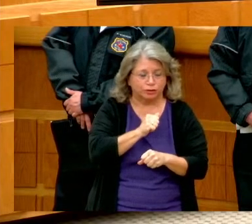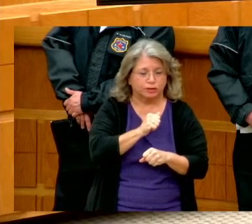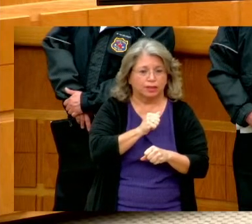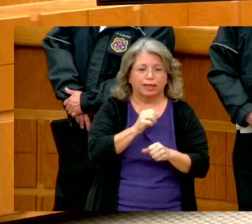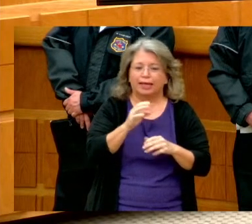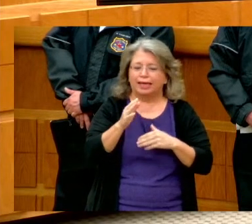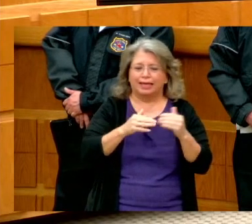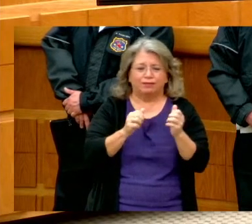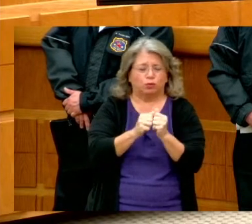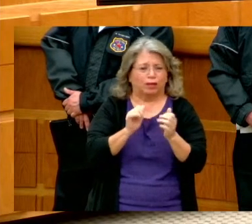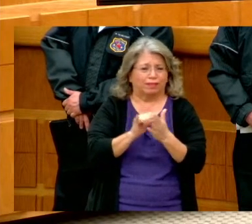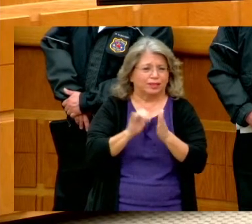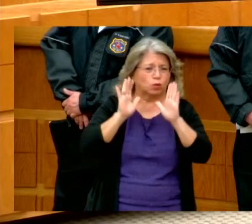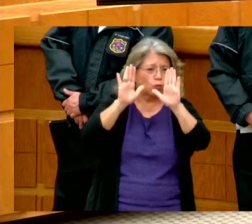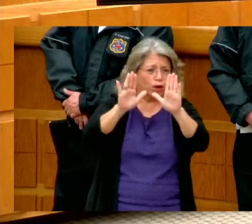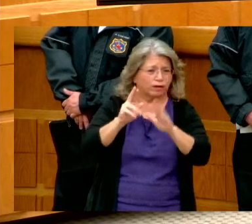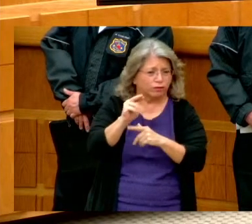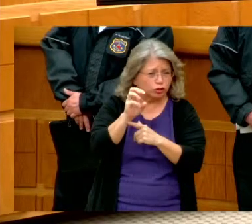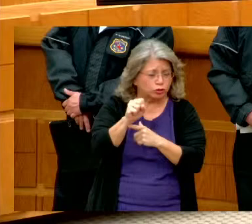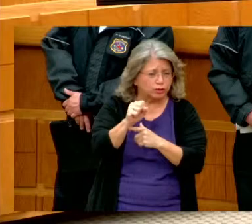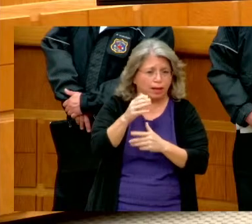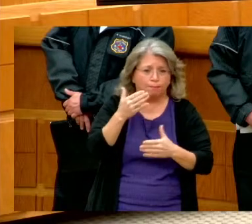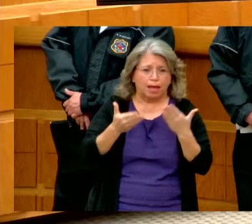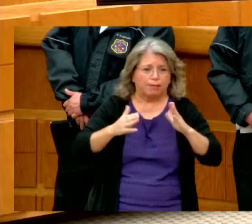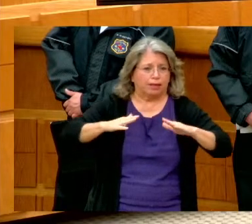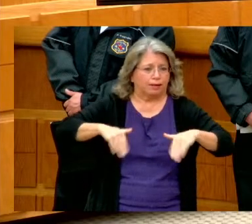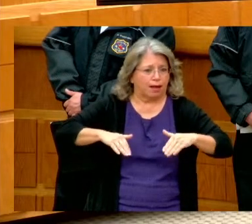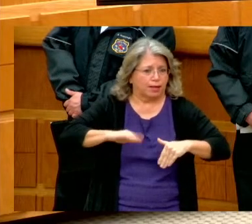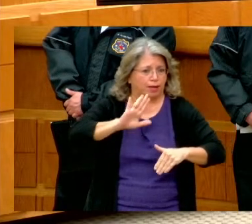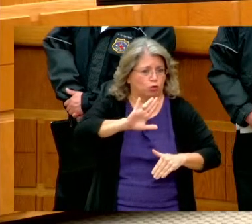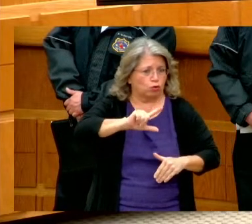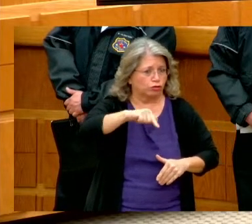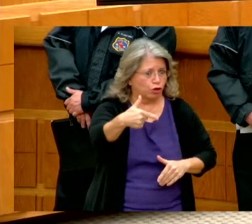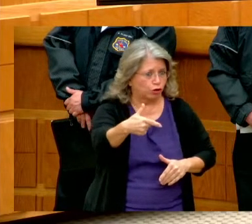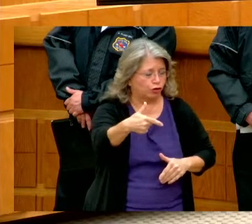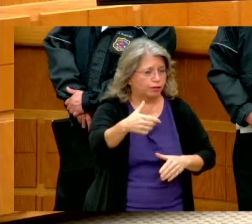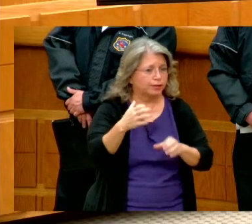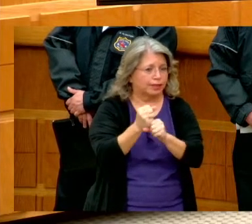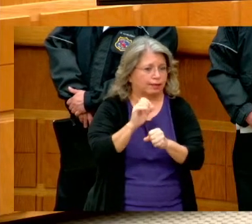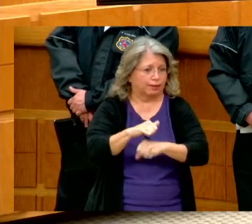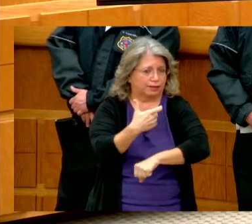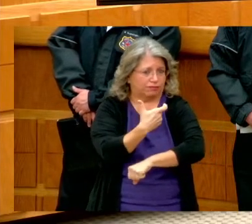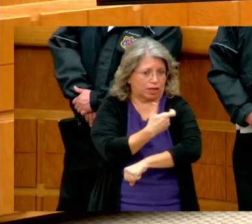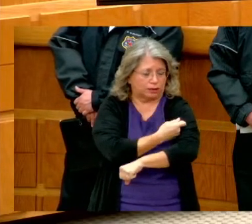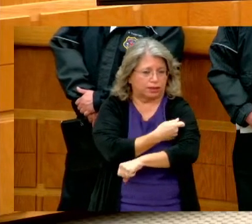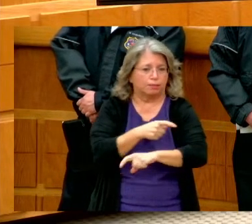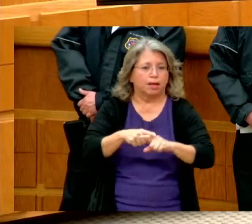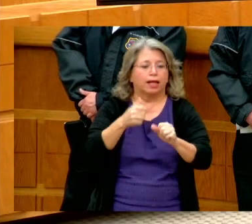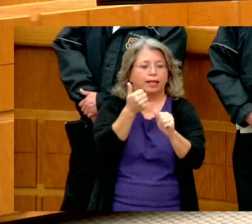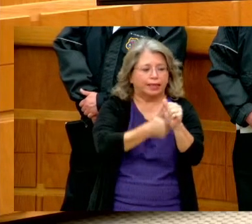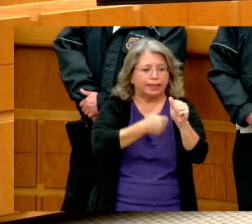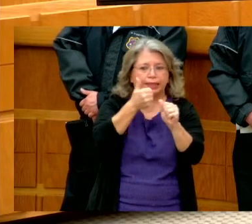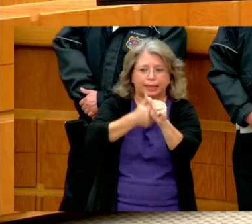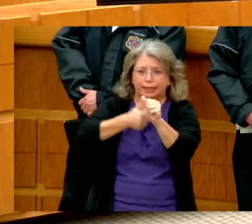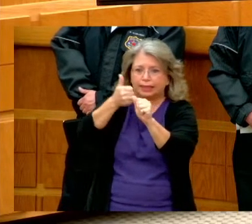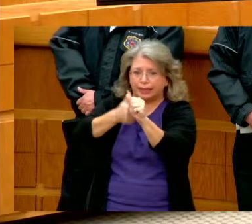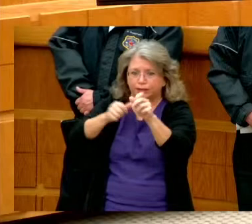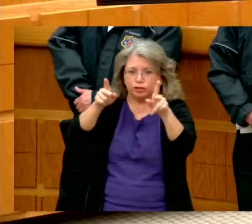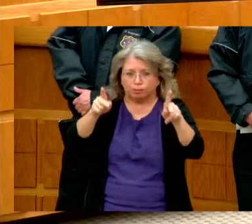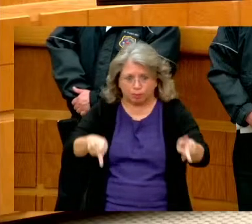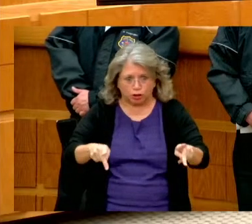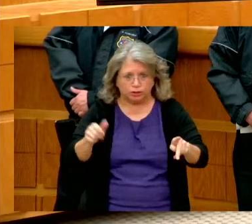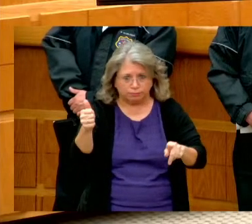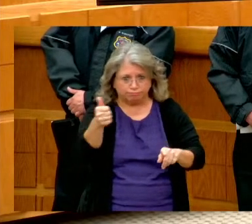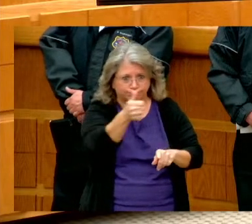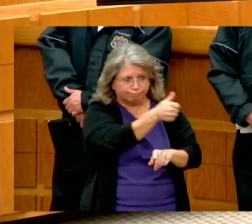get the vaccine, but everybody can do their part to protect the spread of the coronavirus. And by the way, your turn